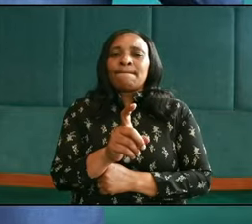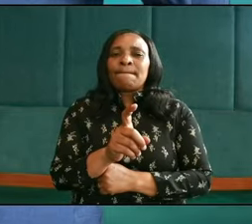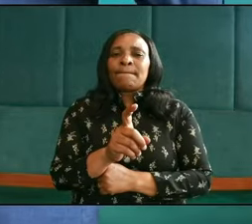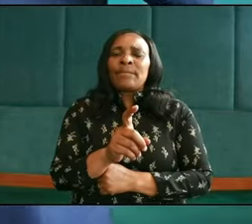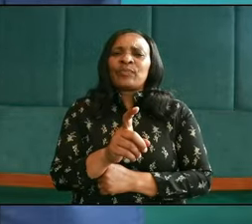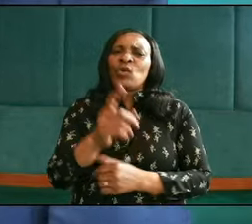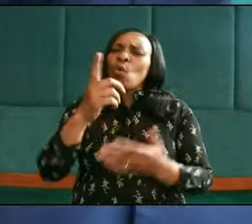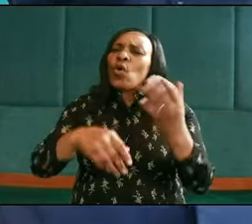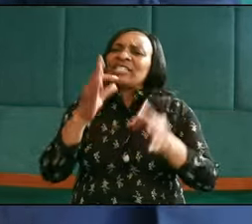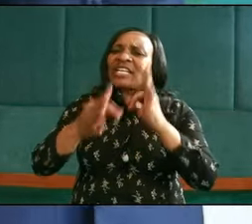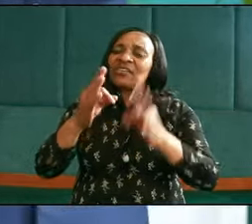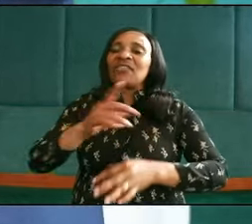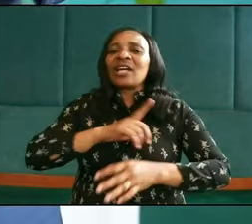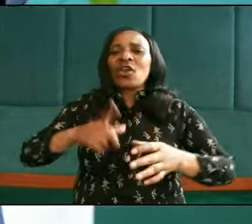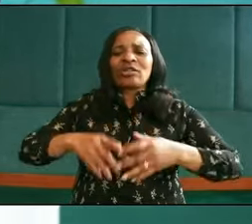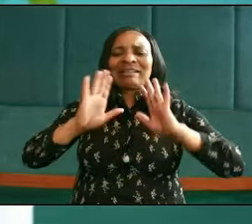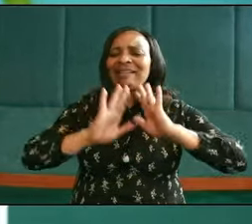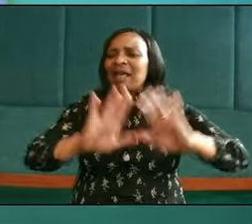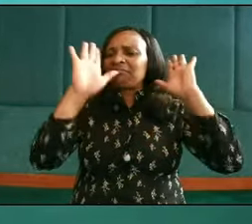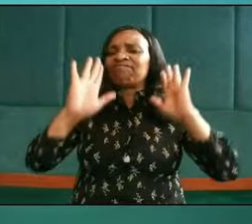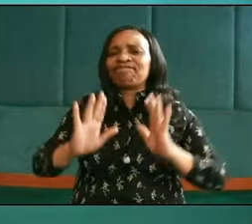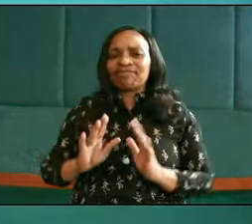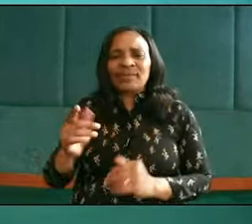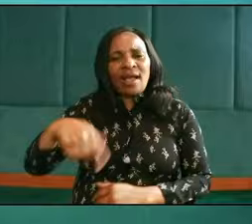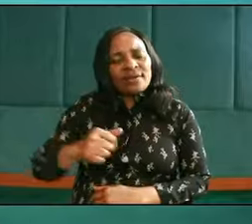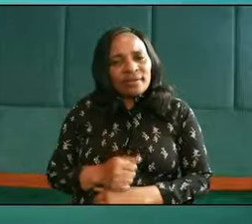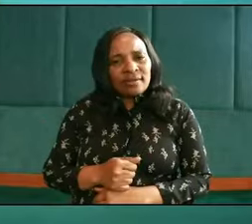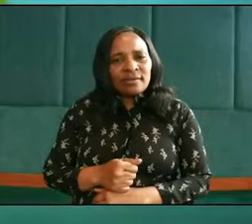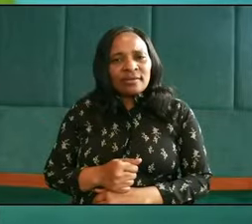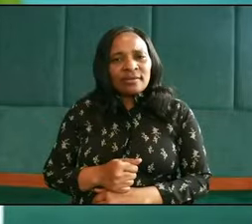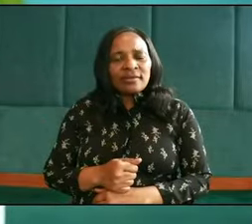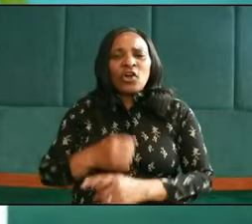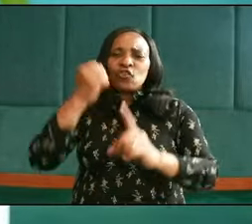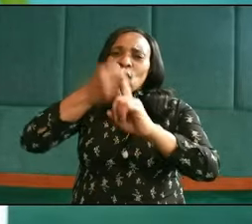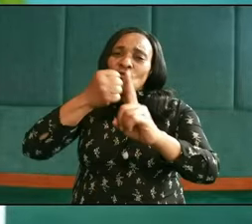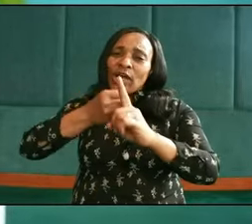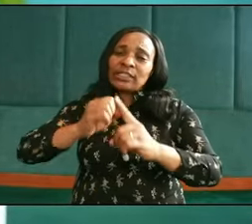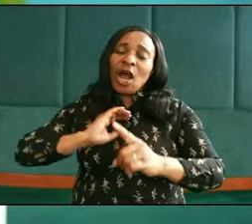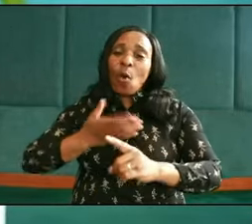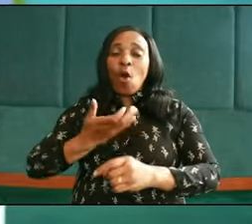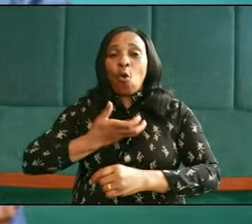What if the Lord left us to fight our own battles? Where would we